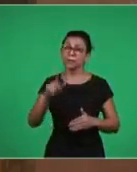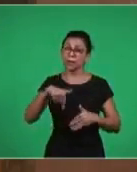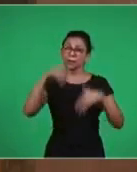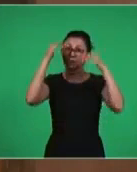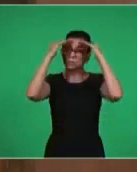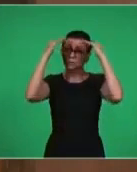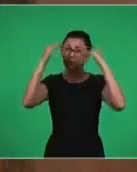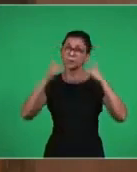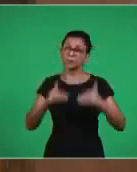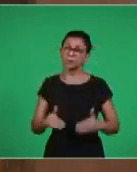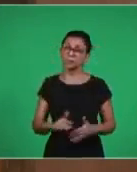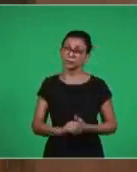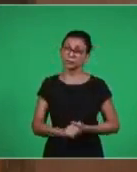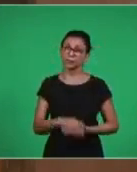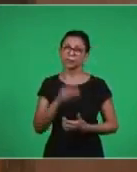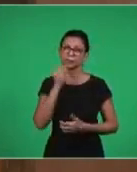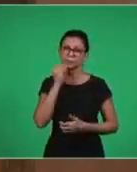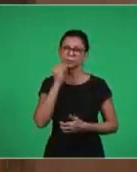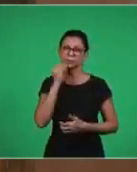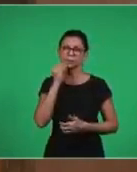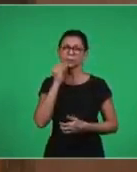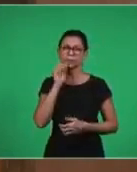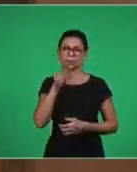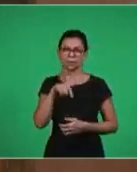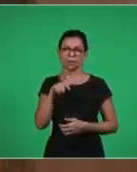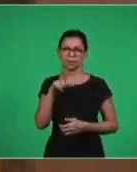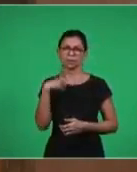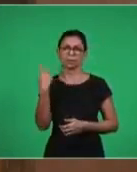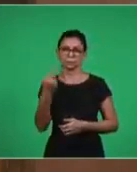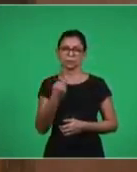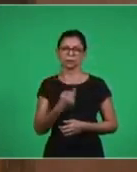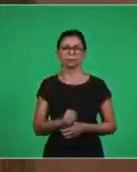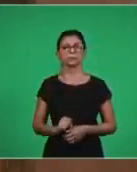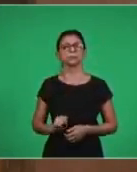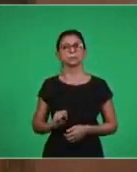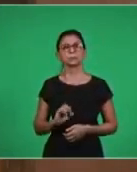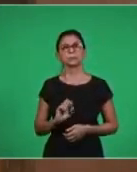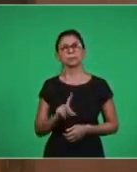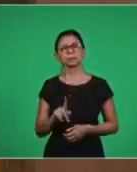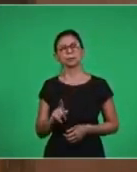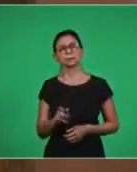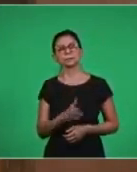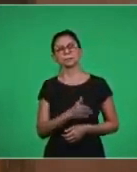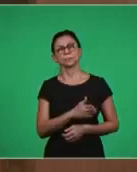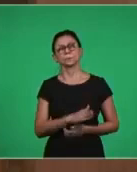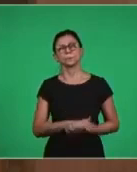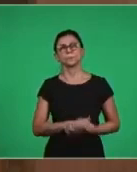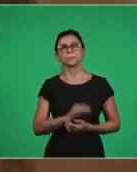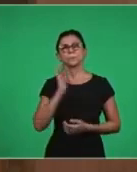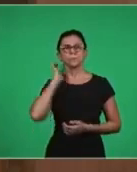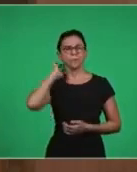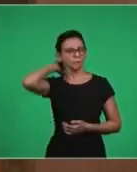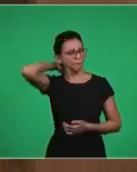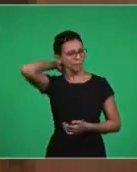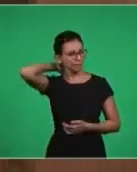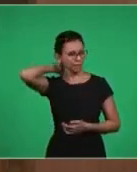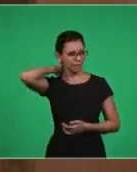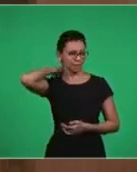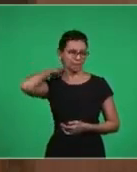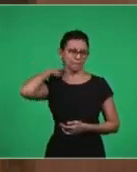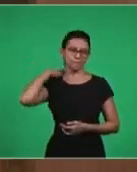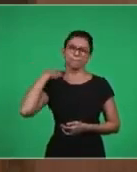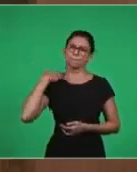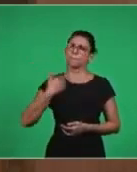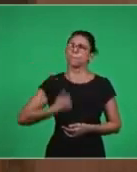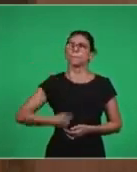to. So we're going to see this is an opportunity, the opportunity for all. So now let's continue. See, my brethren,